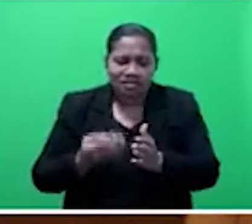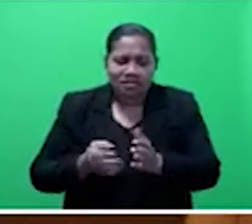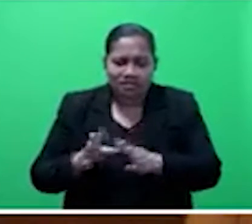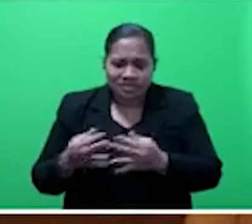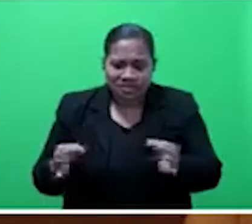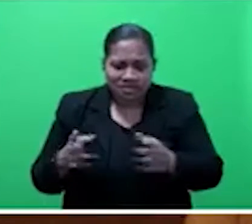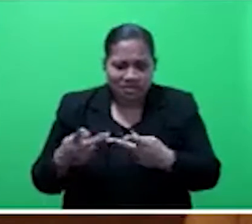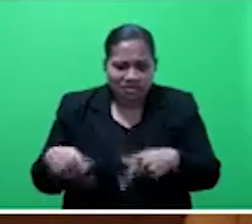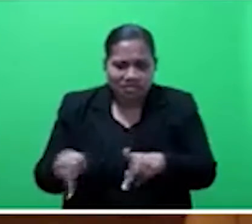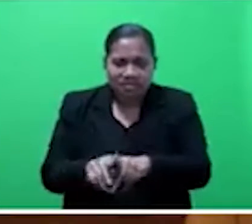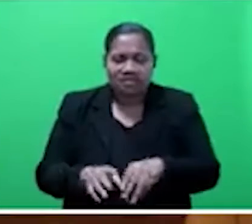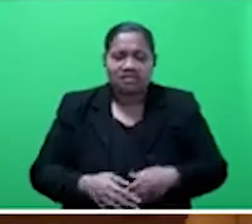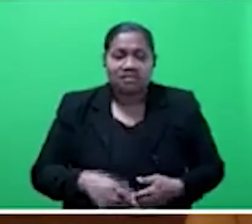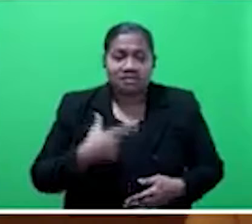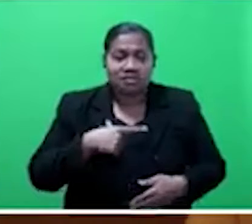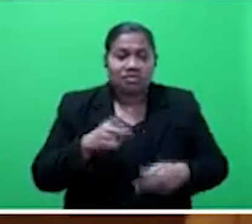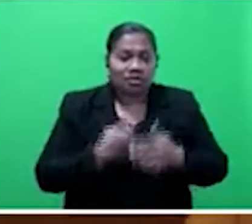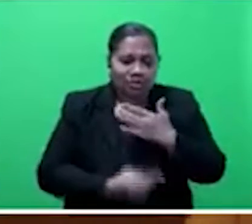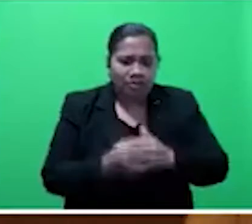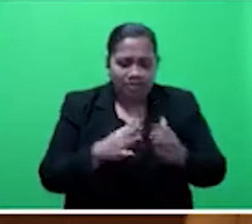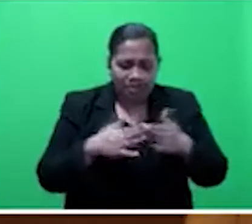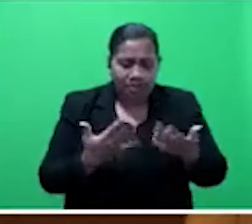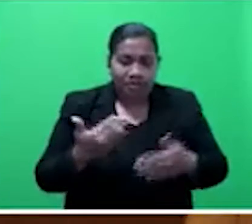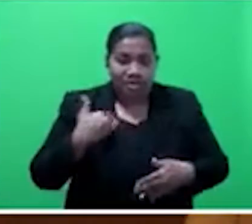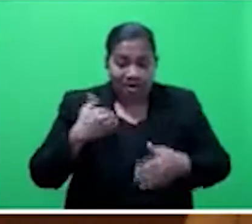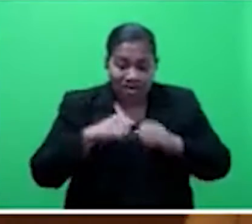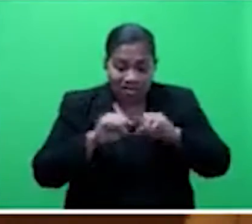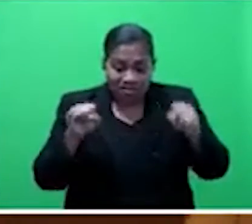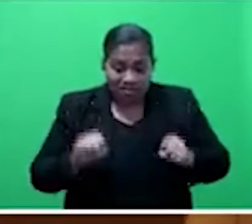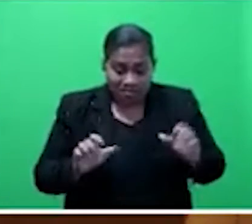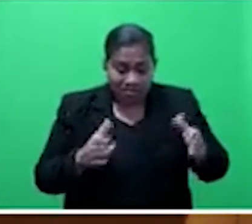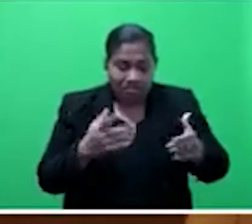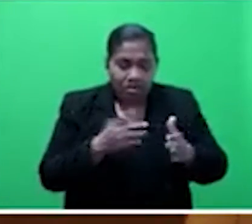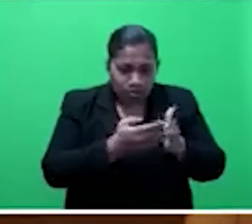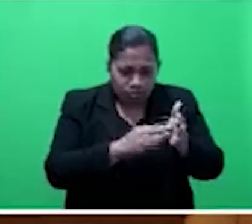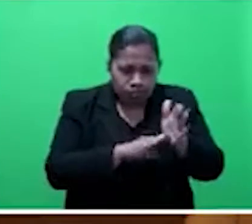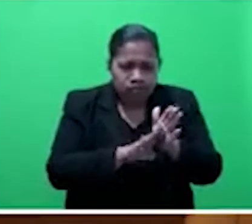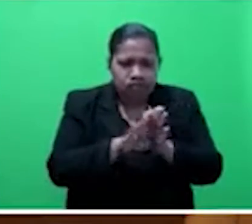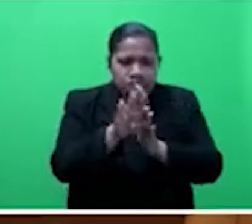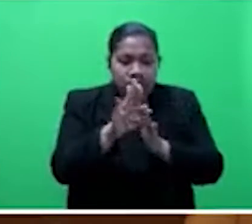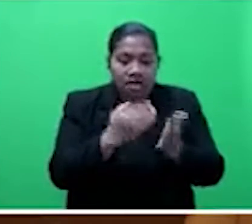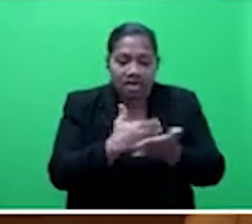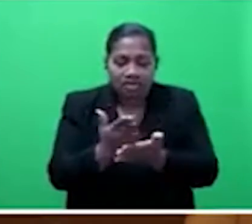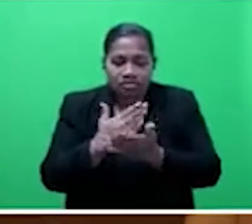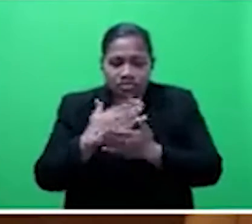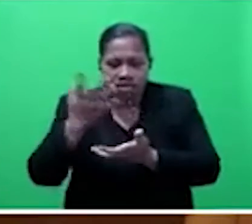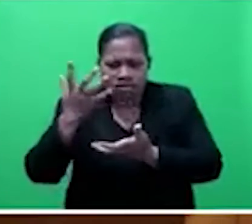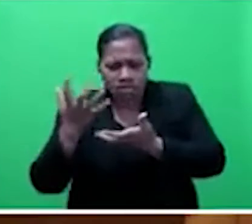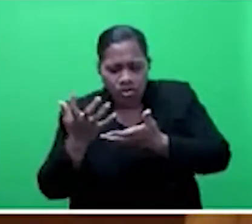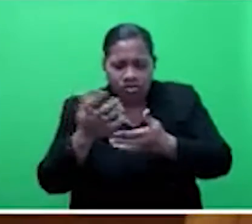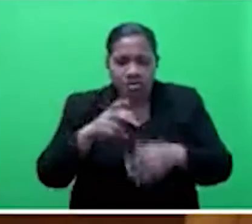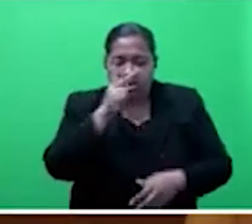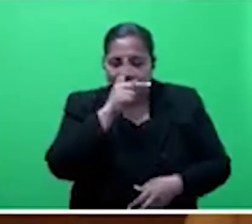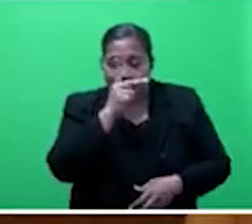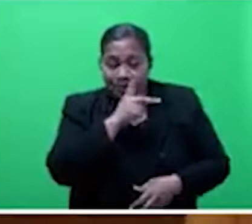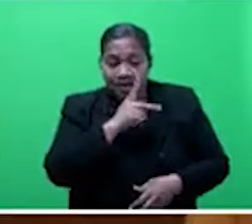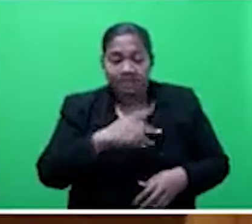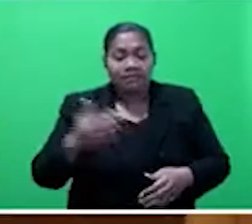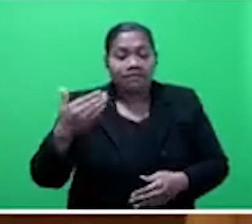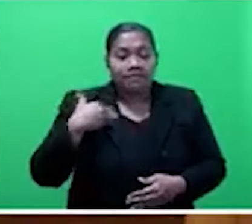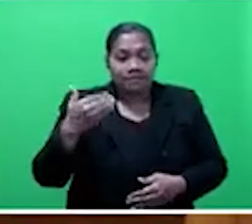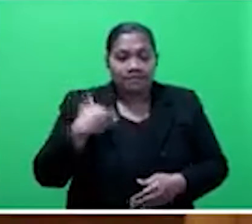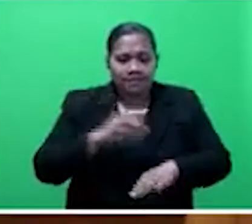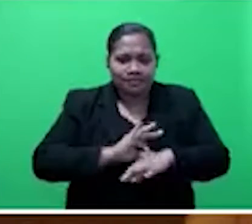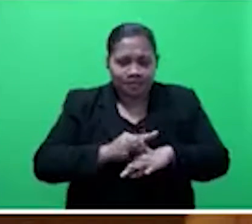testing capacity of the health system, in addition to sharing the load that the public health facilities face each